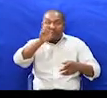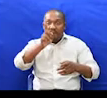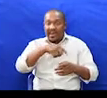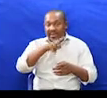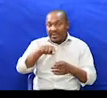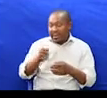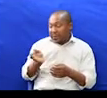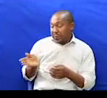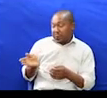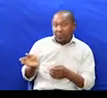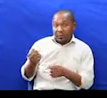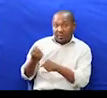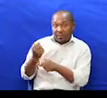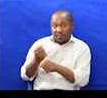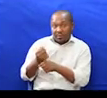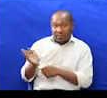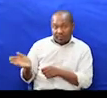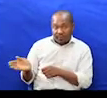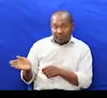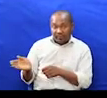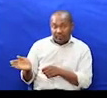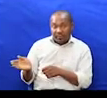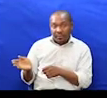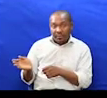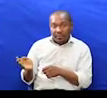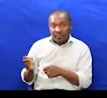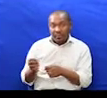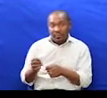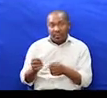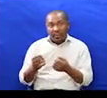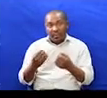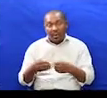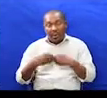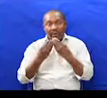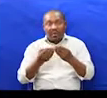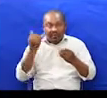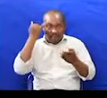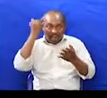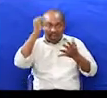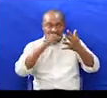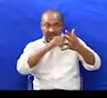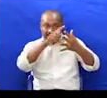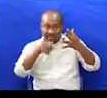Dalton who share this idea. So